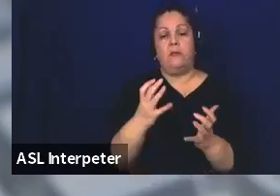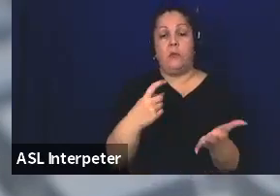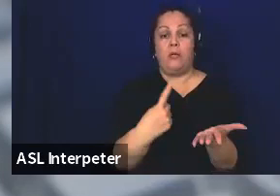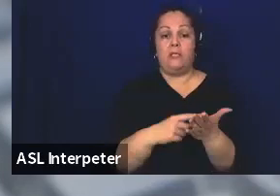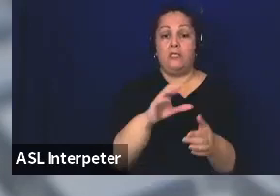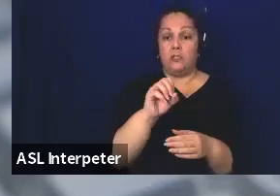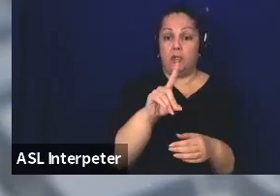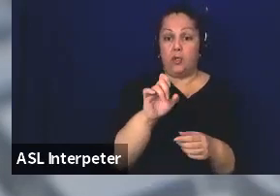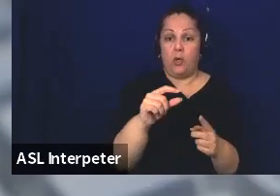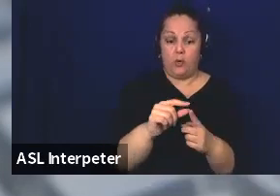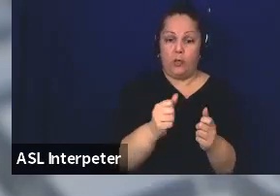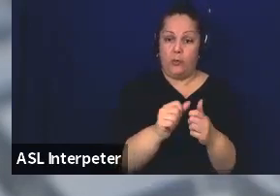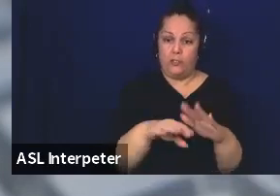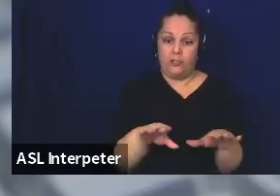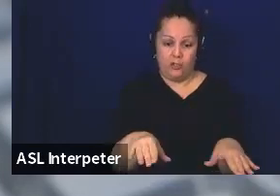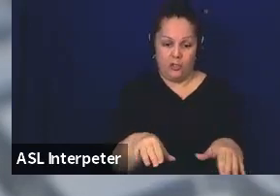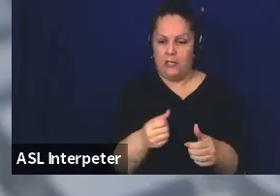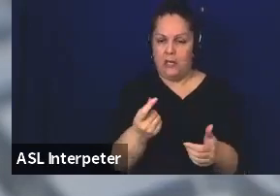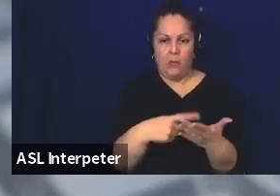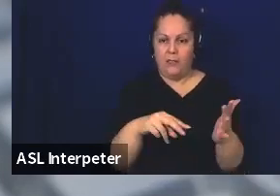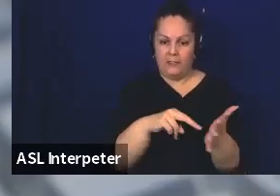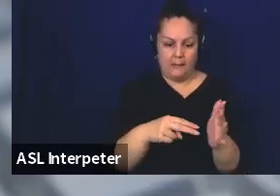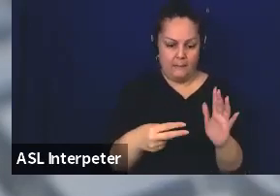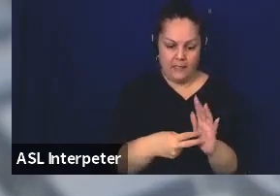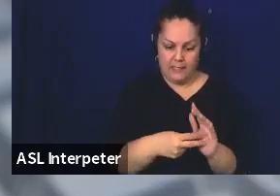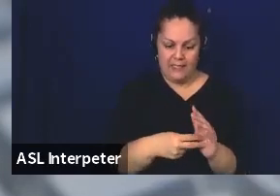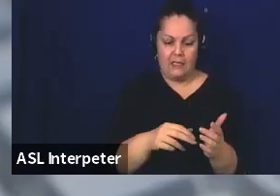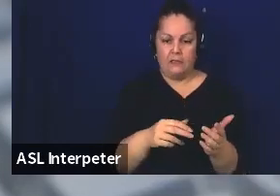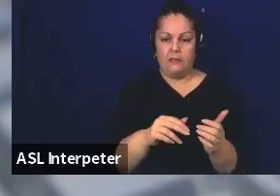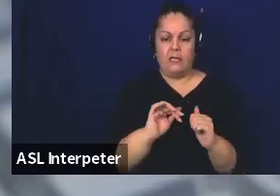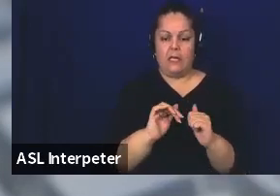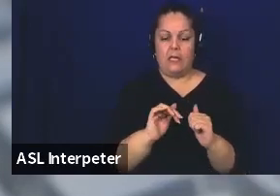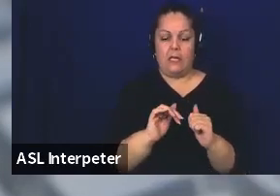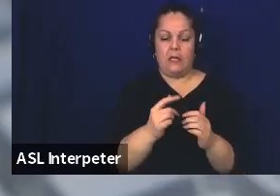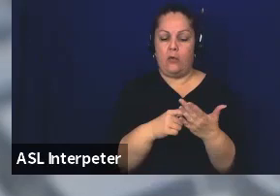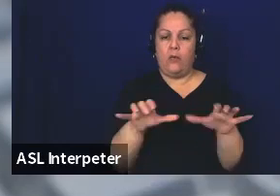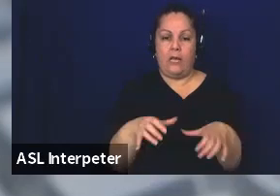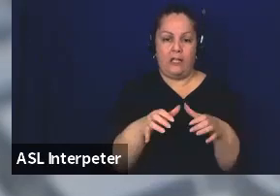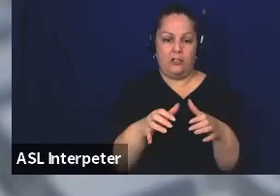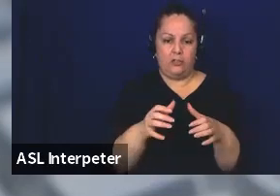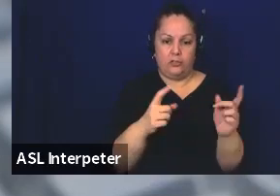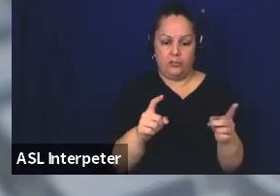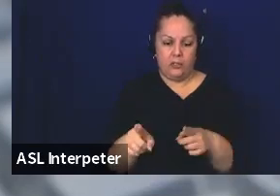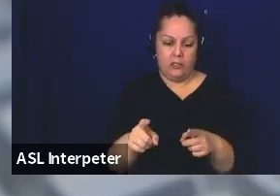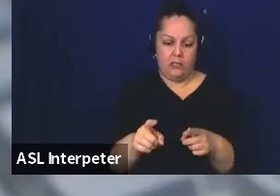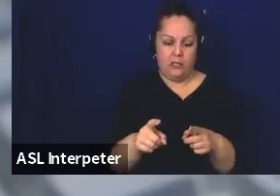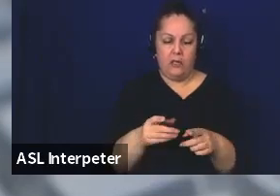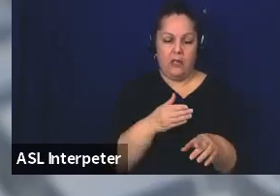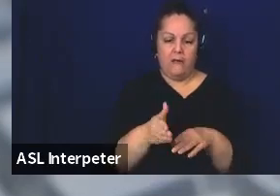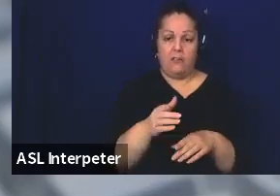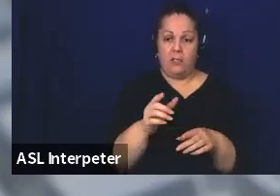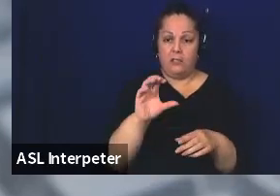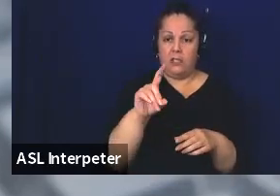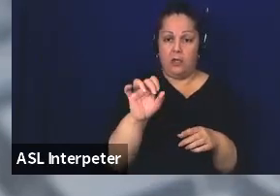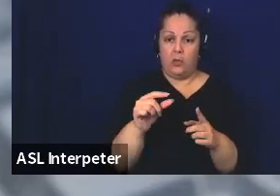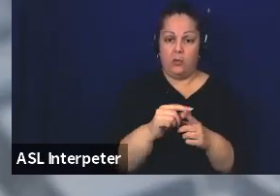code words with children and what they mean and what actions to take following the code word.